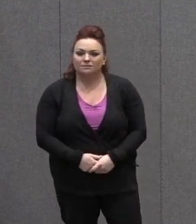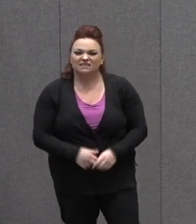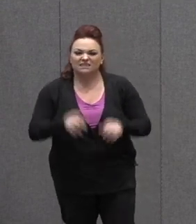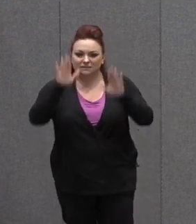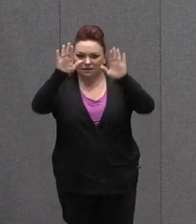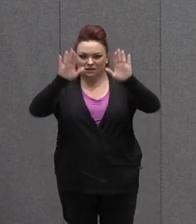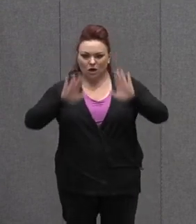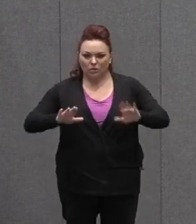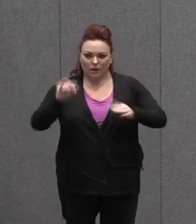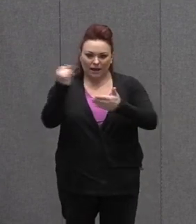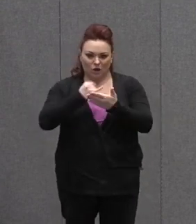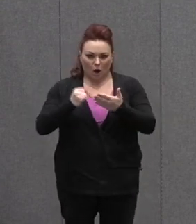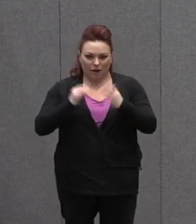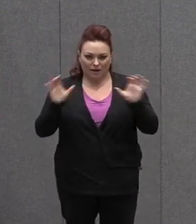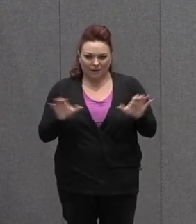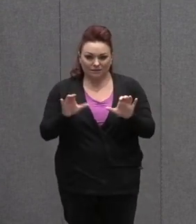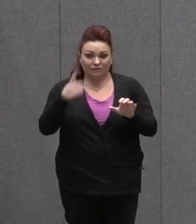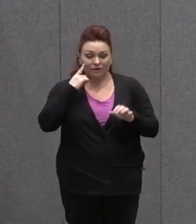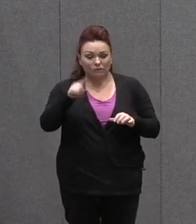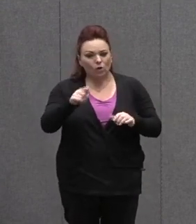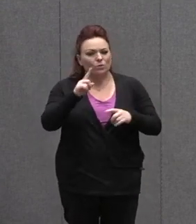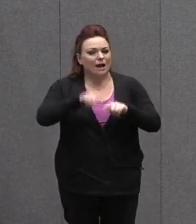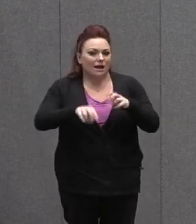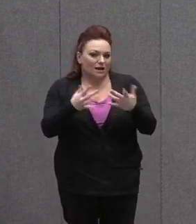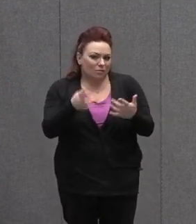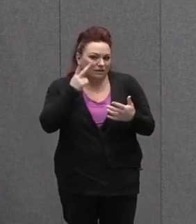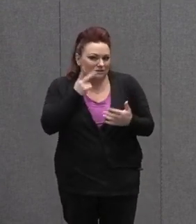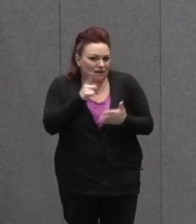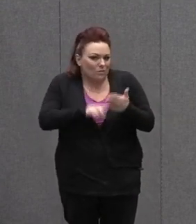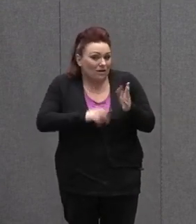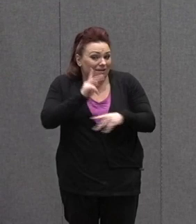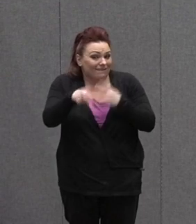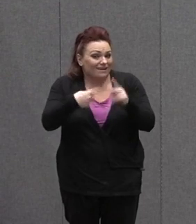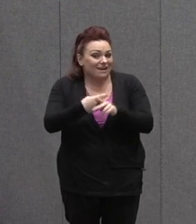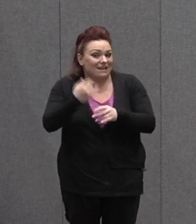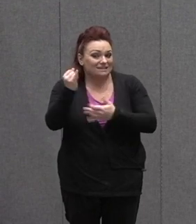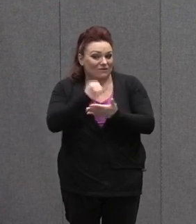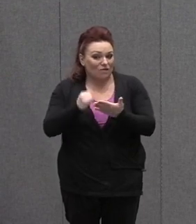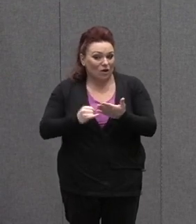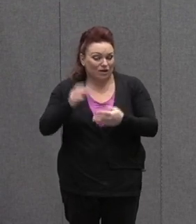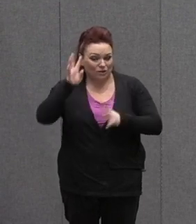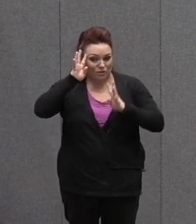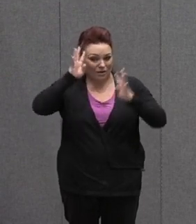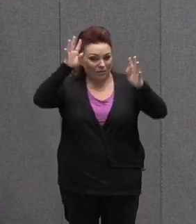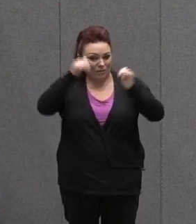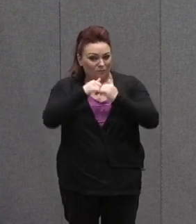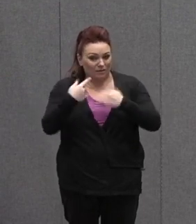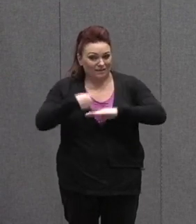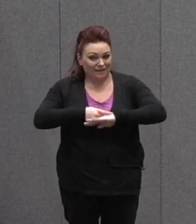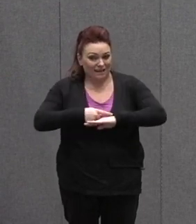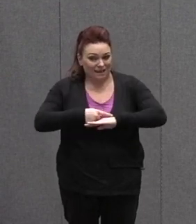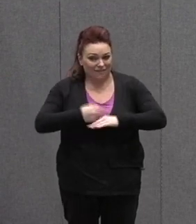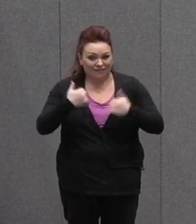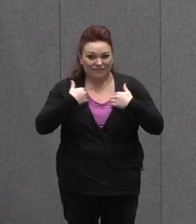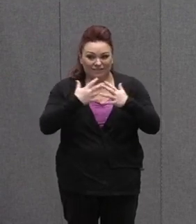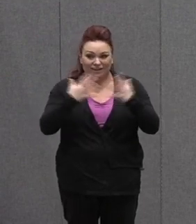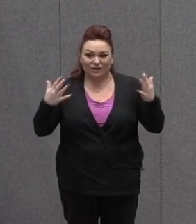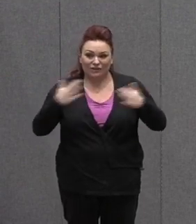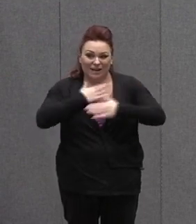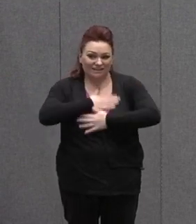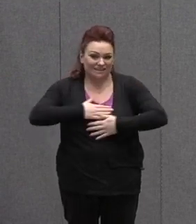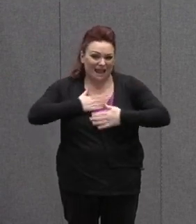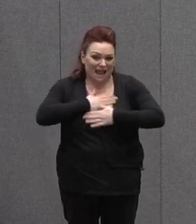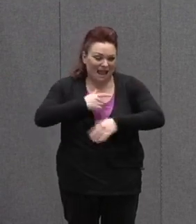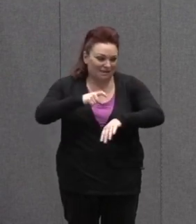art activity for you. I can't wait to see what kinds of art you come up with today. We've had a great time